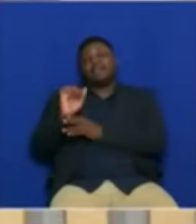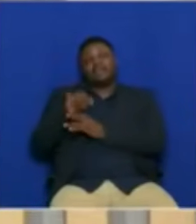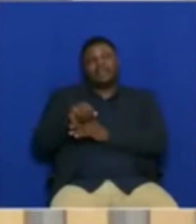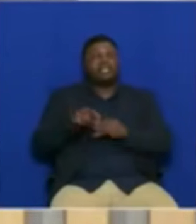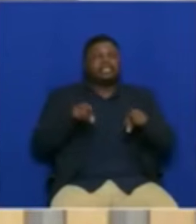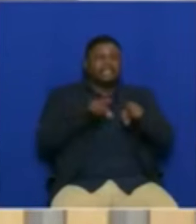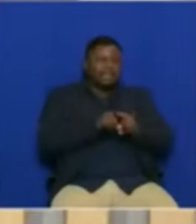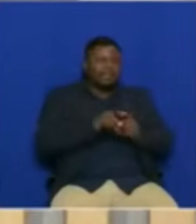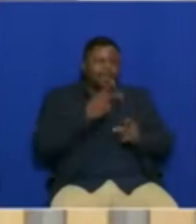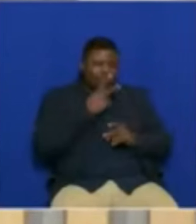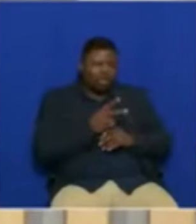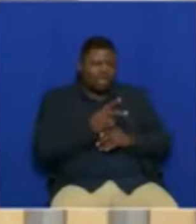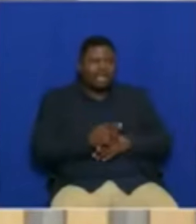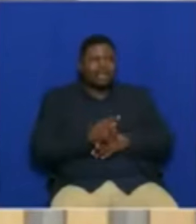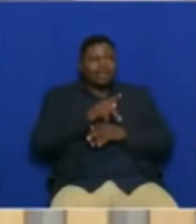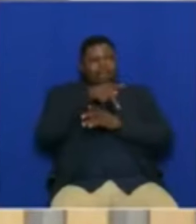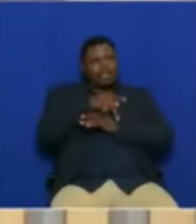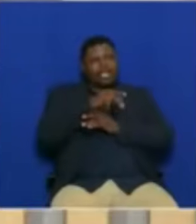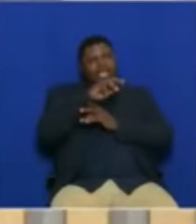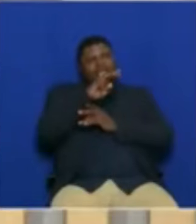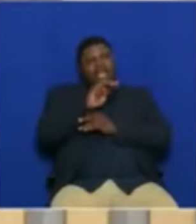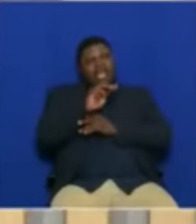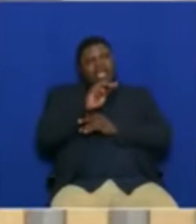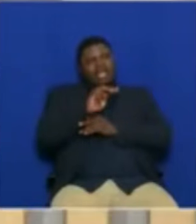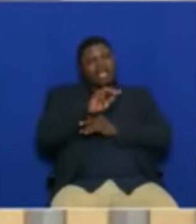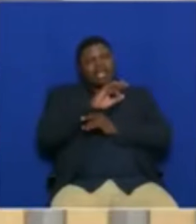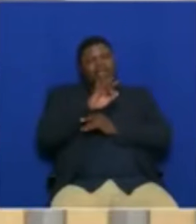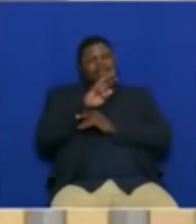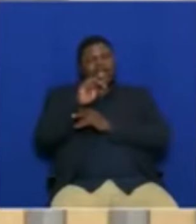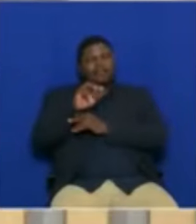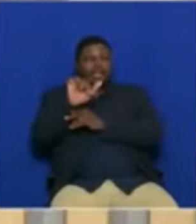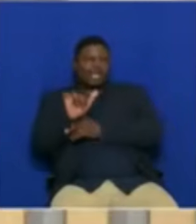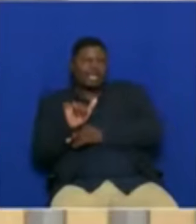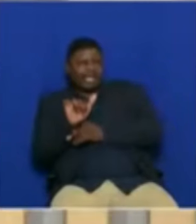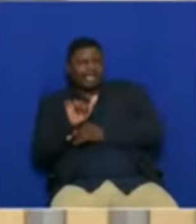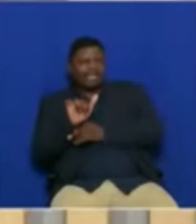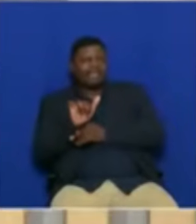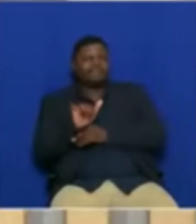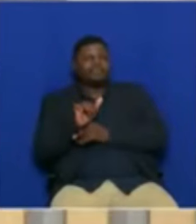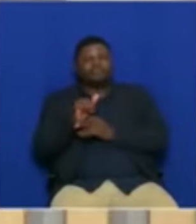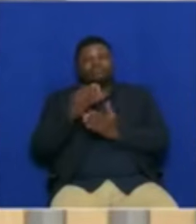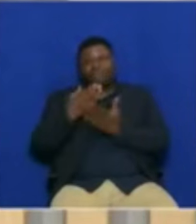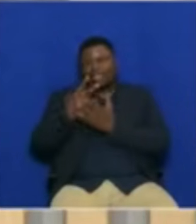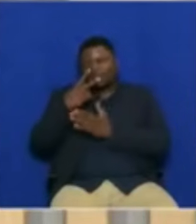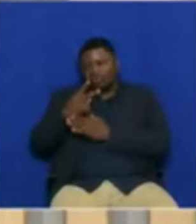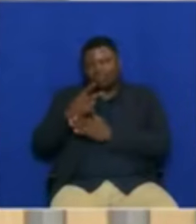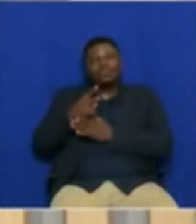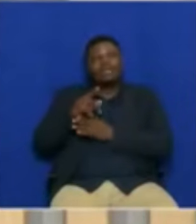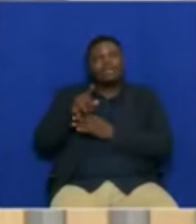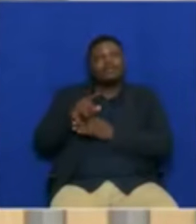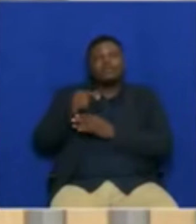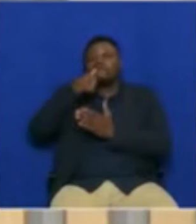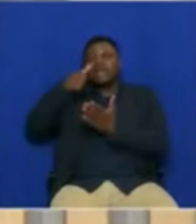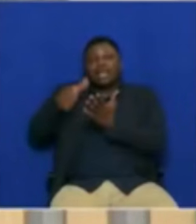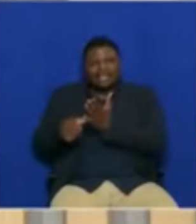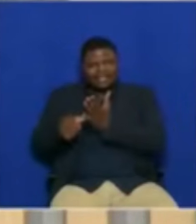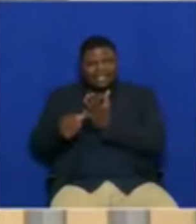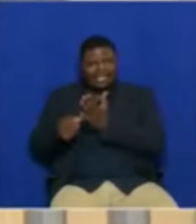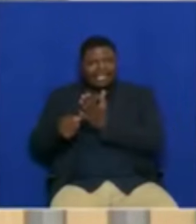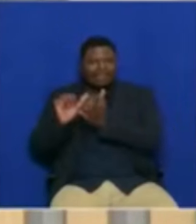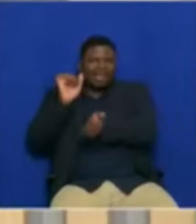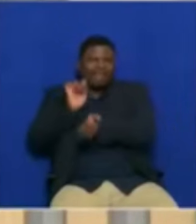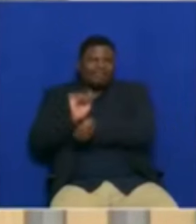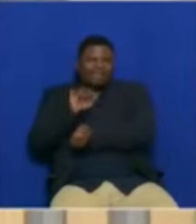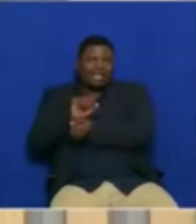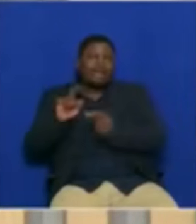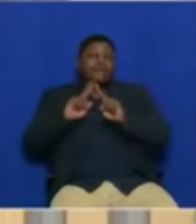a J175 will be issued. So when as a team that we're sitting together, we look at what is the charges.